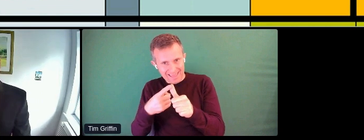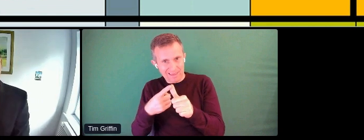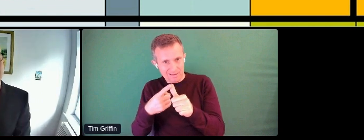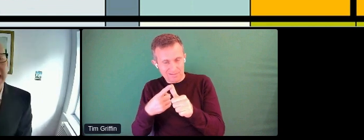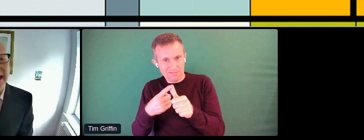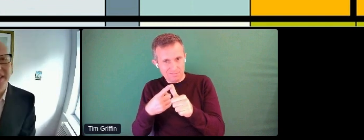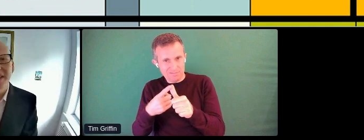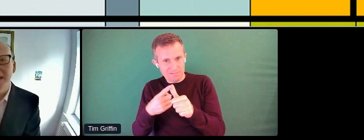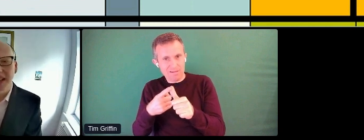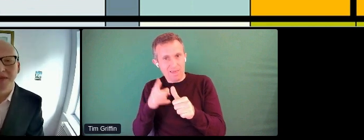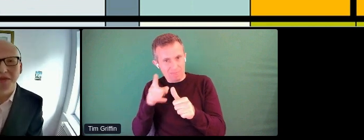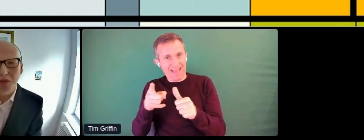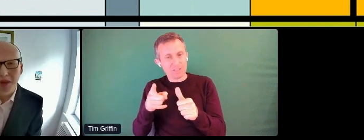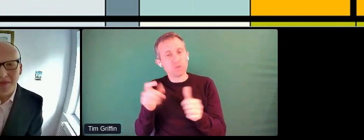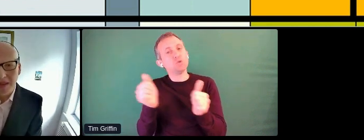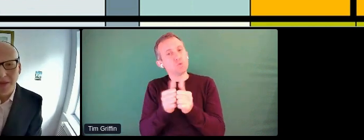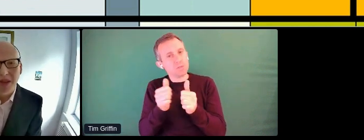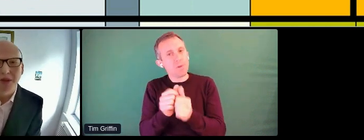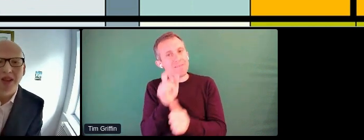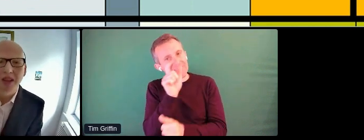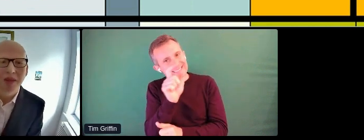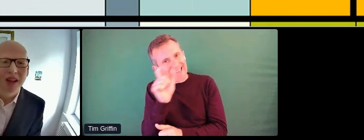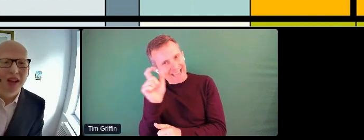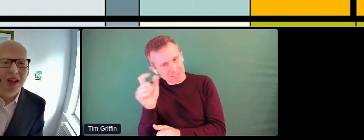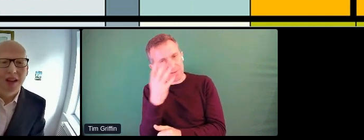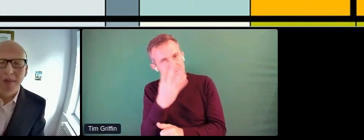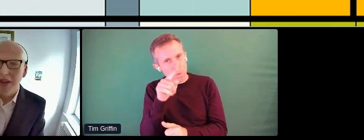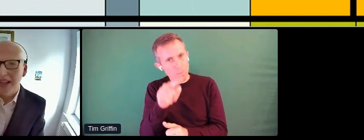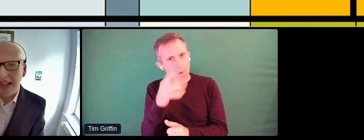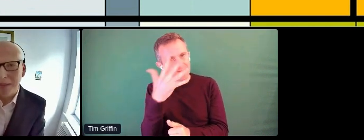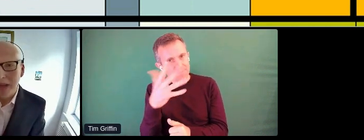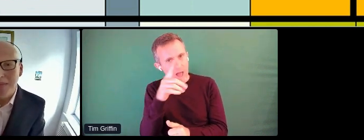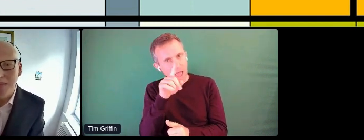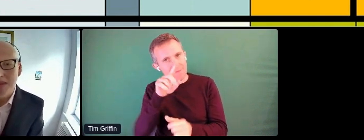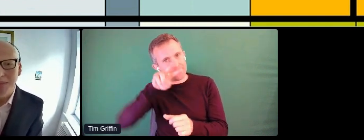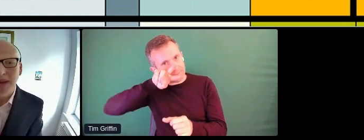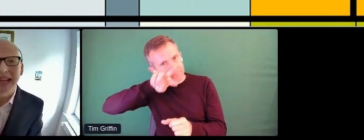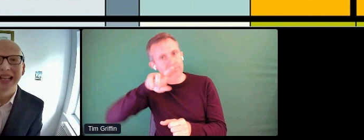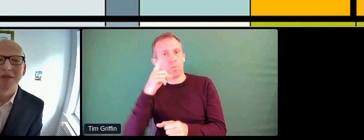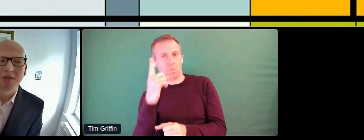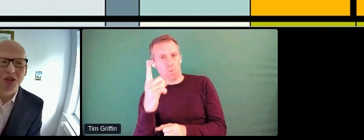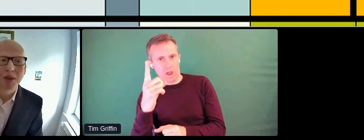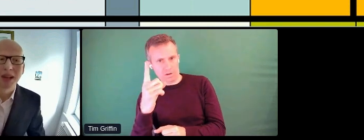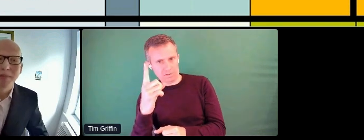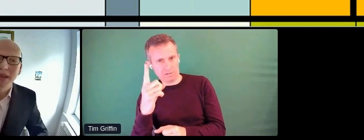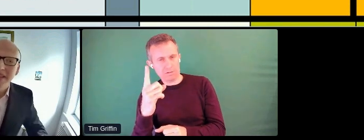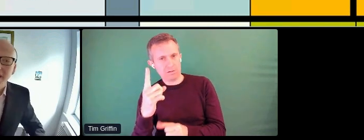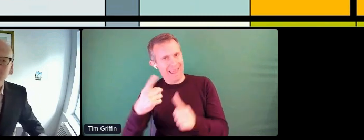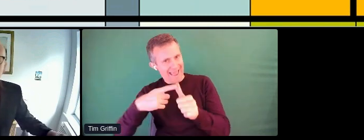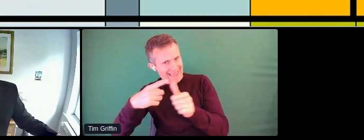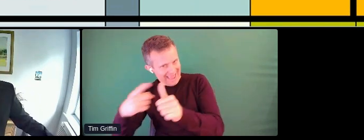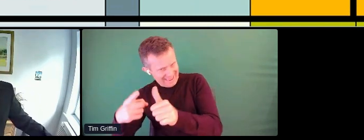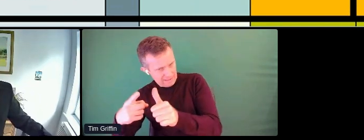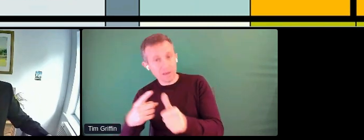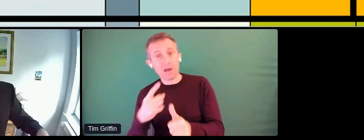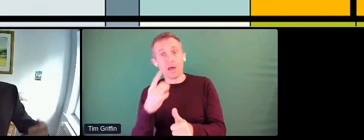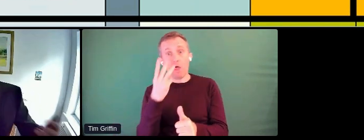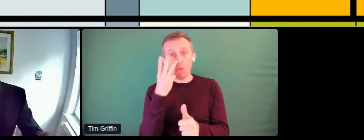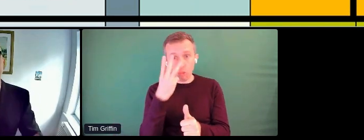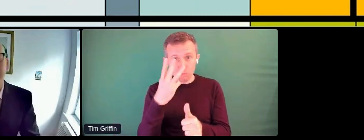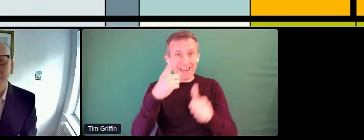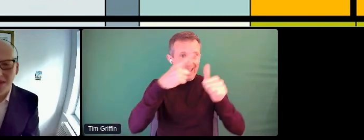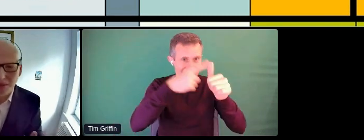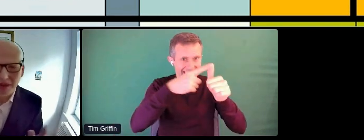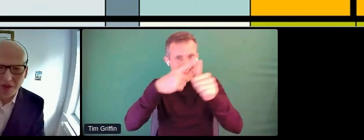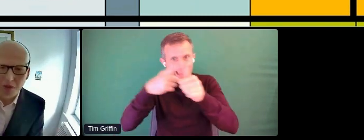it can be used for text, so that's 4.5:1 or higher, but only at that minimum AA level. And AAA means it can be used for text at